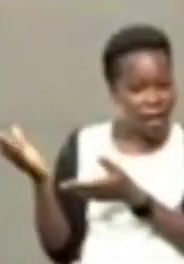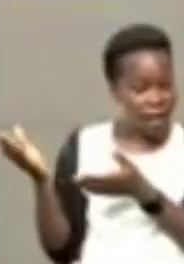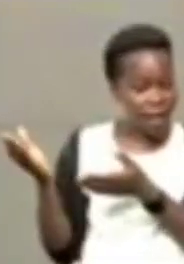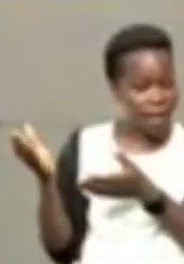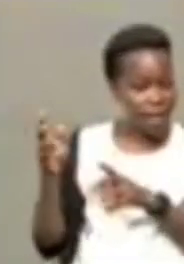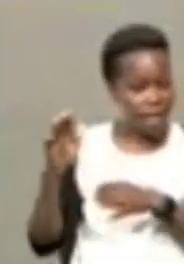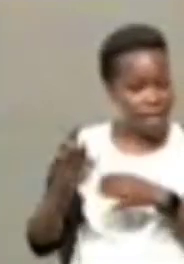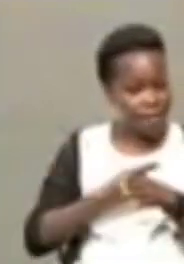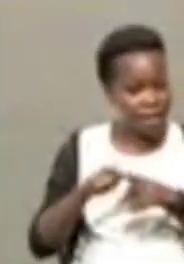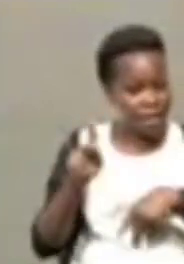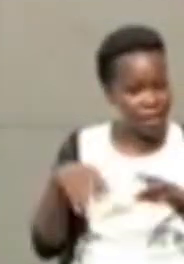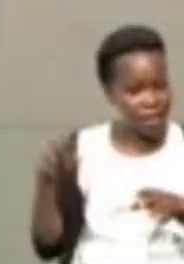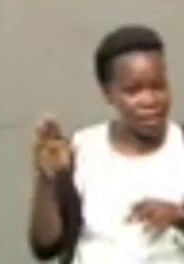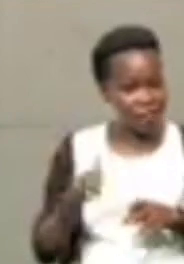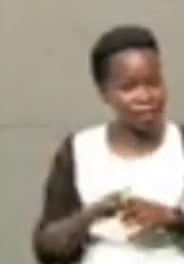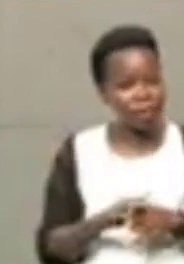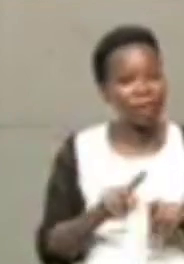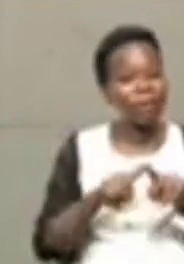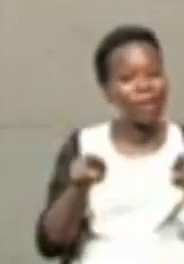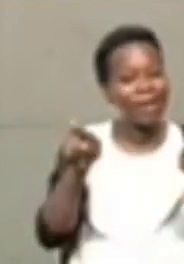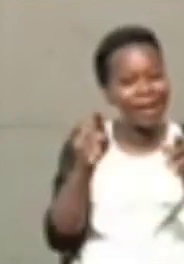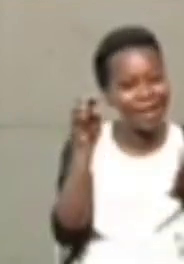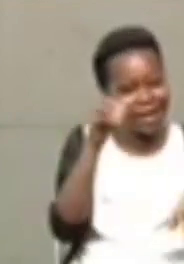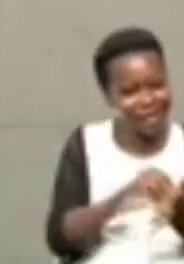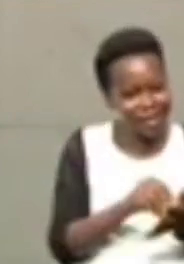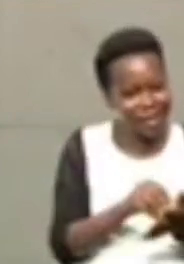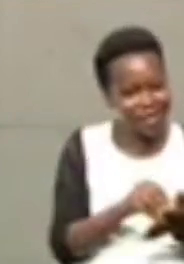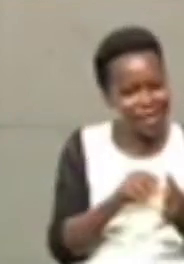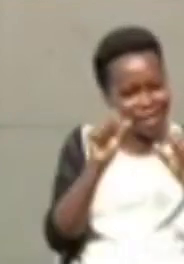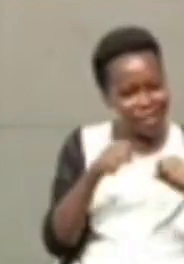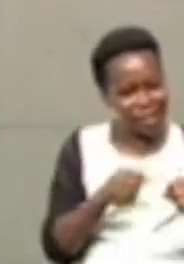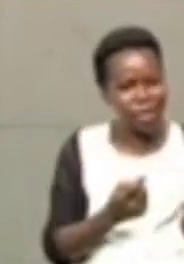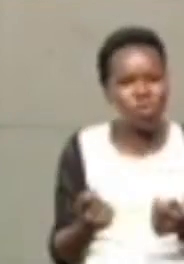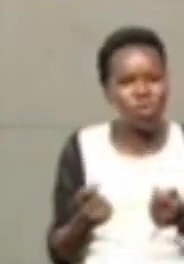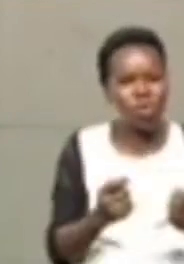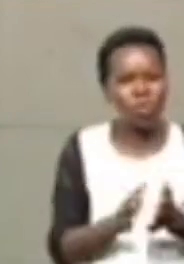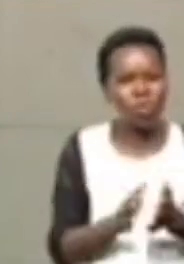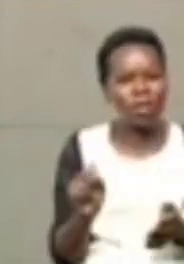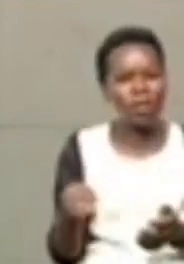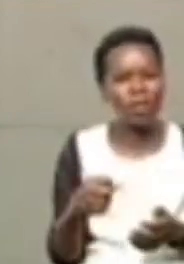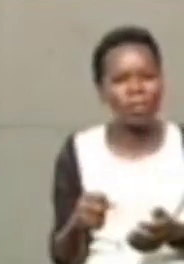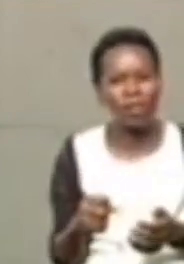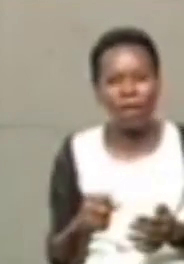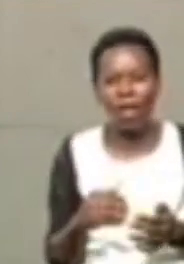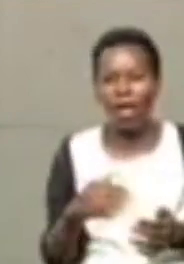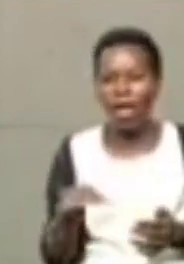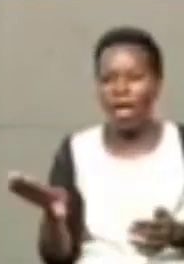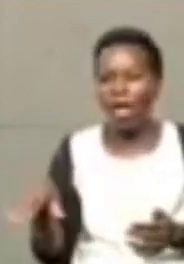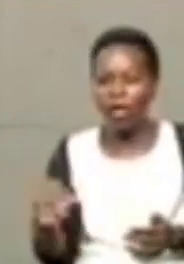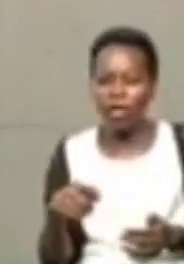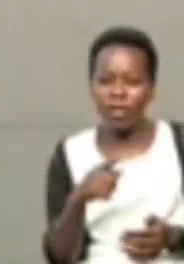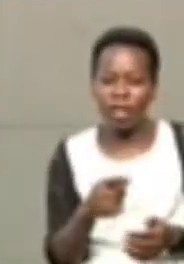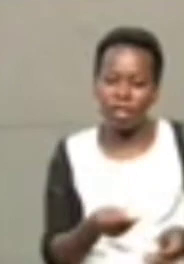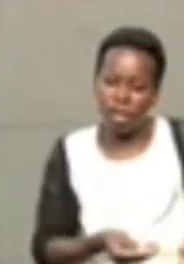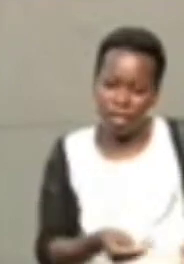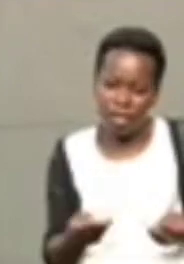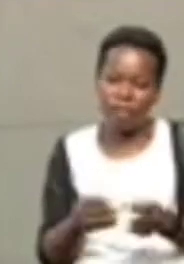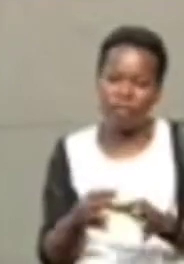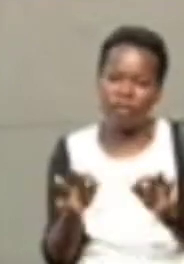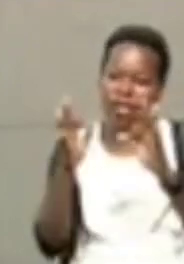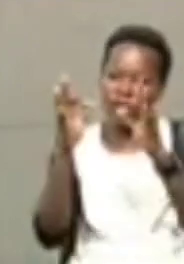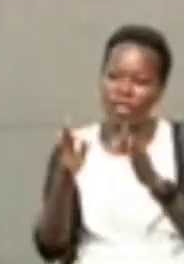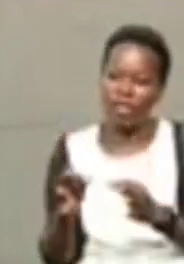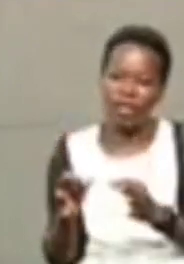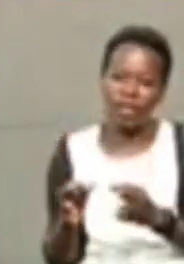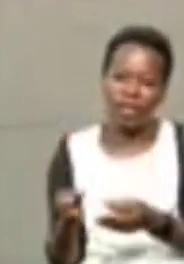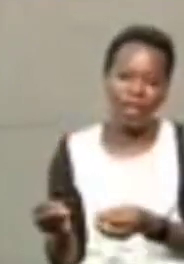have availed some incentives to them. But can they play in their league? Because you cannot come from your league based on the incentives we've given you, and now you're